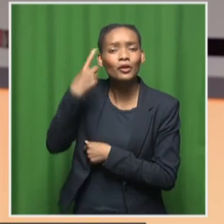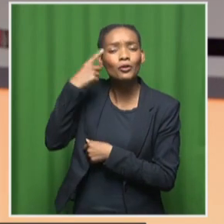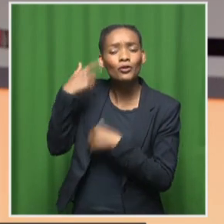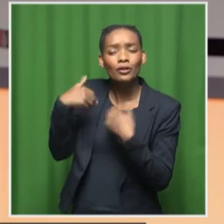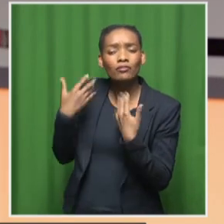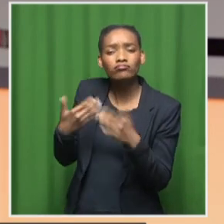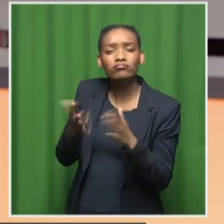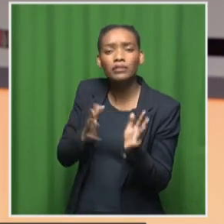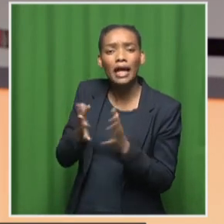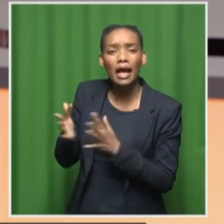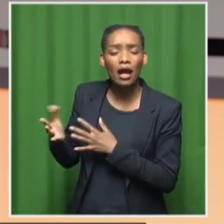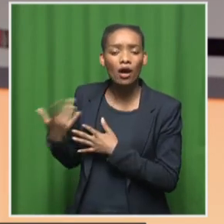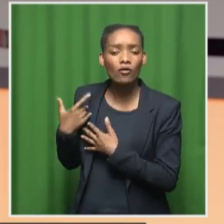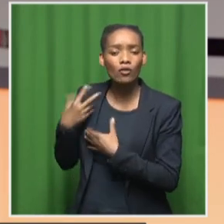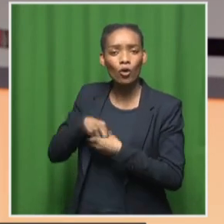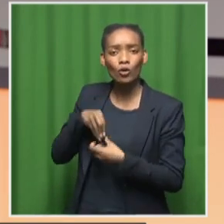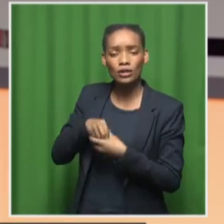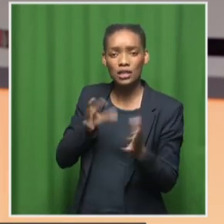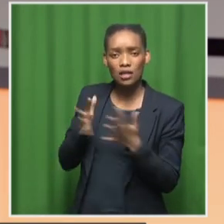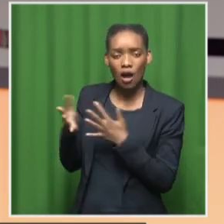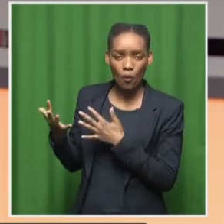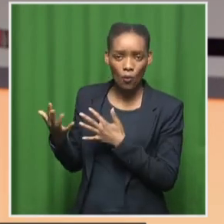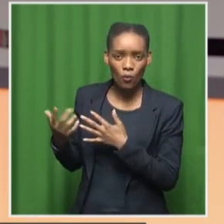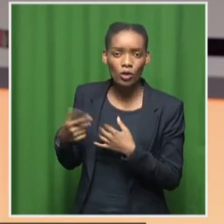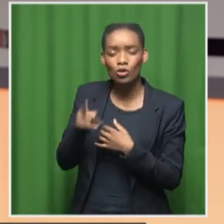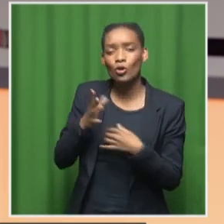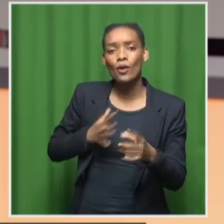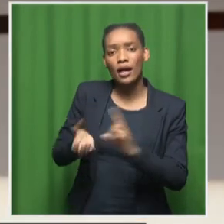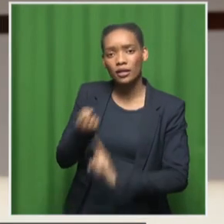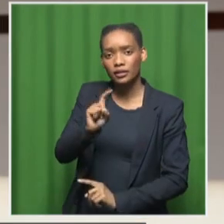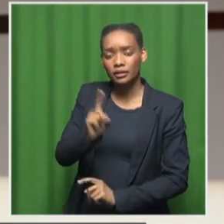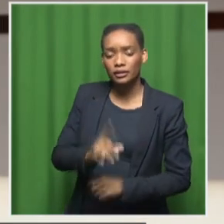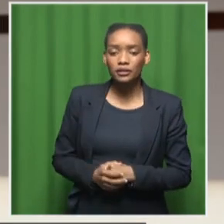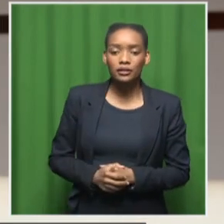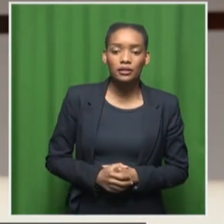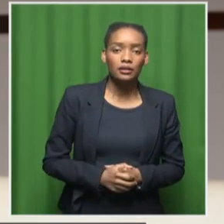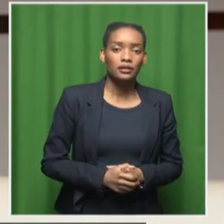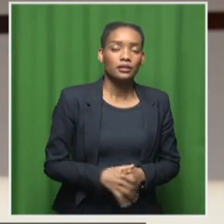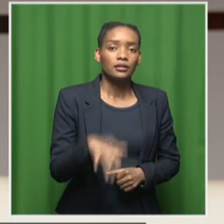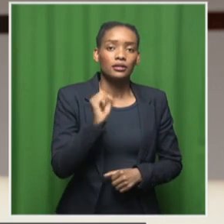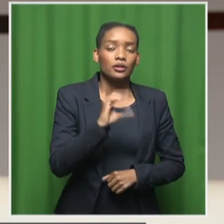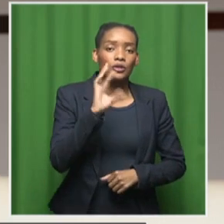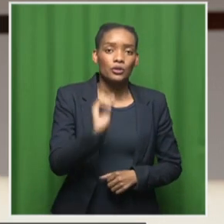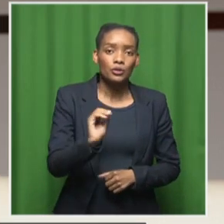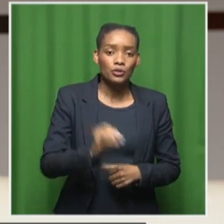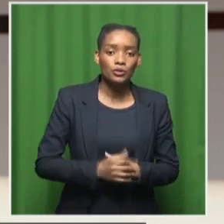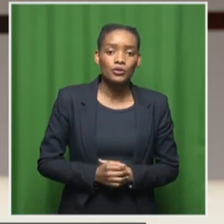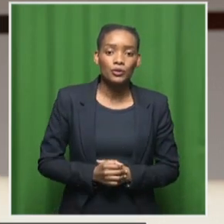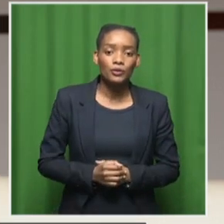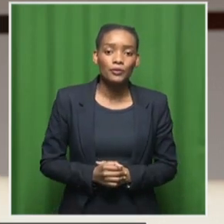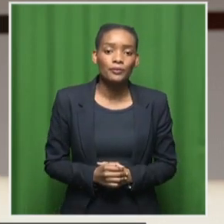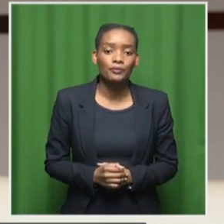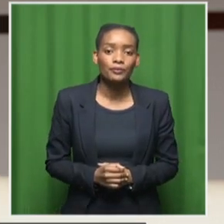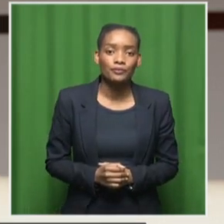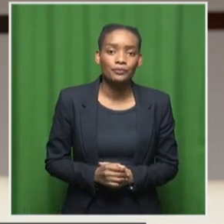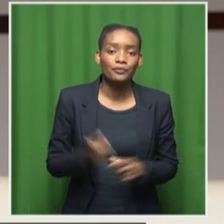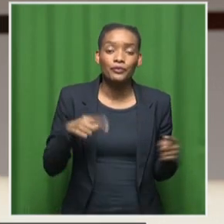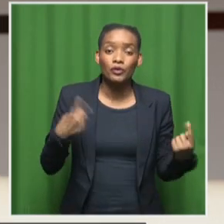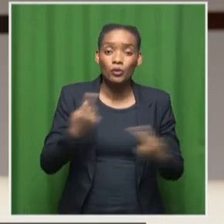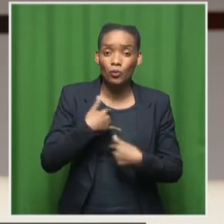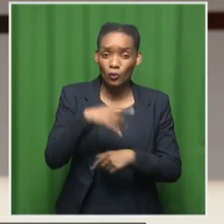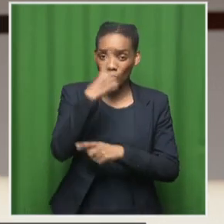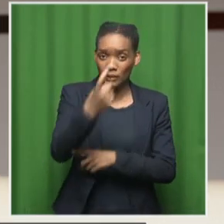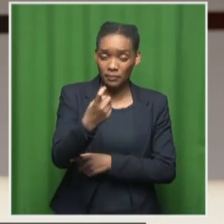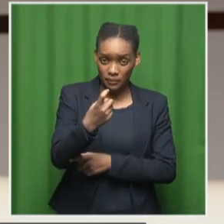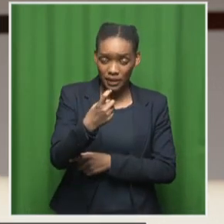process behind conceptualizing it? I mean, what is it that you wanted to achieve? So in Acetage, we really believe